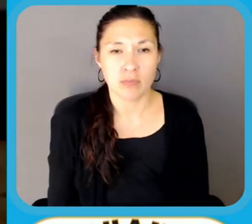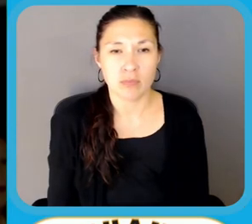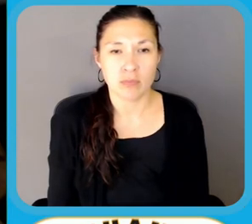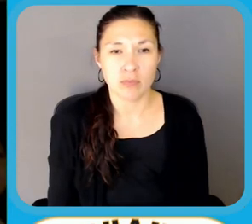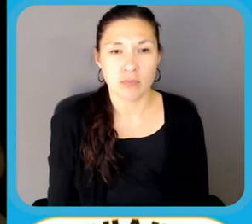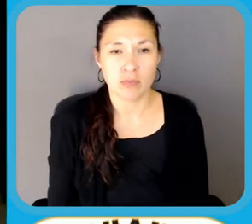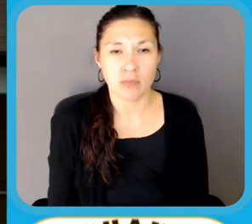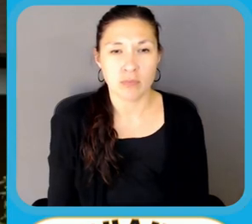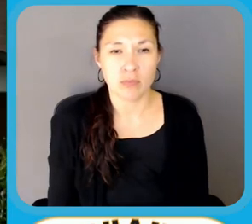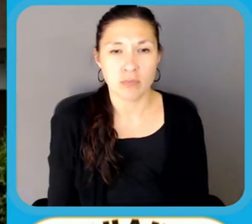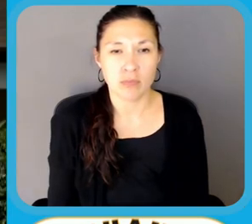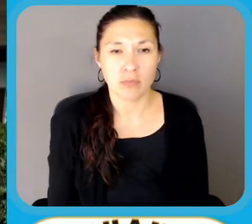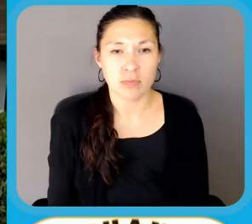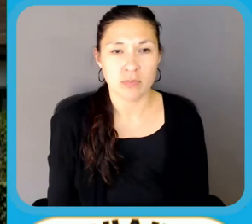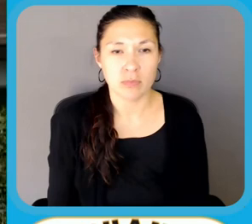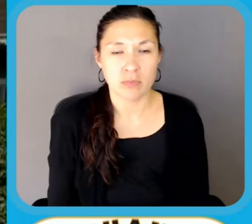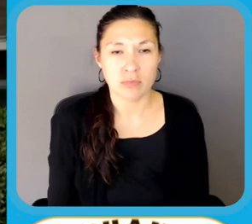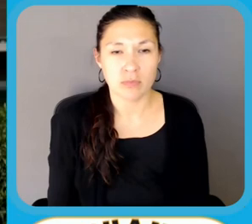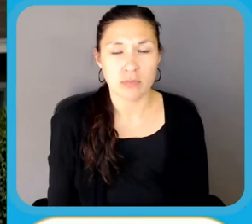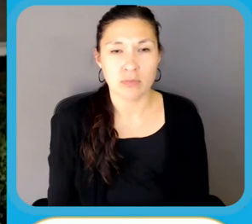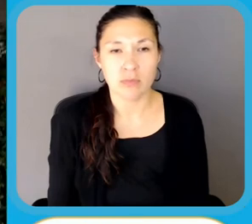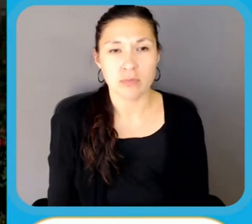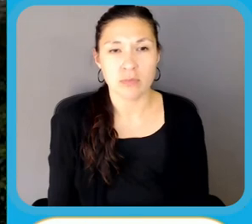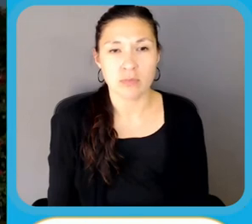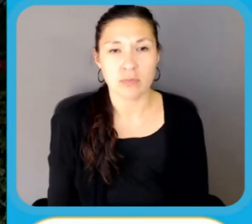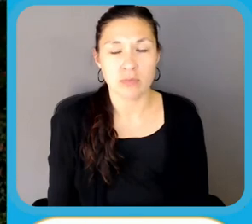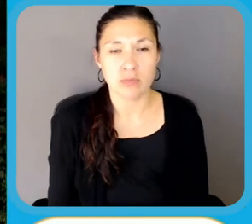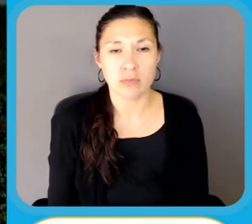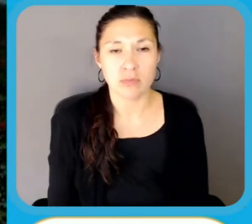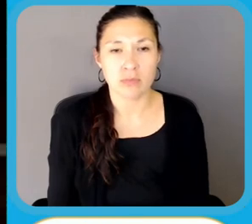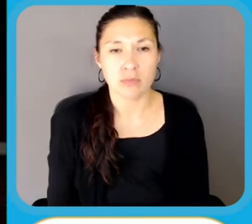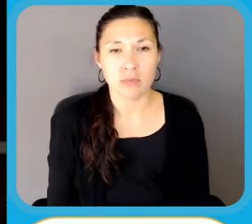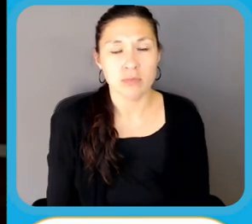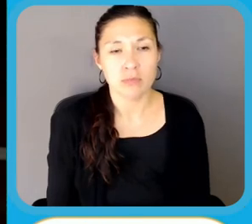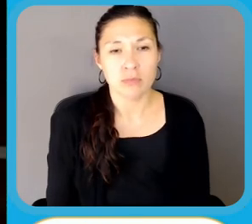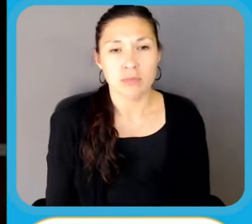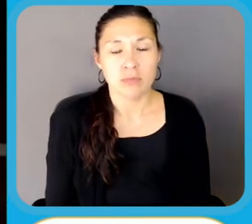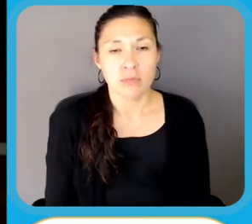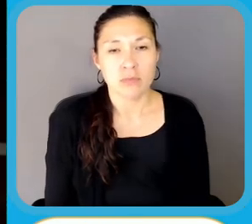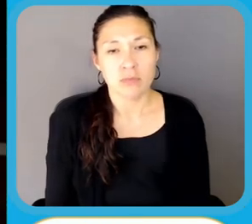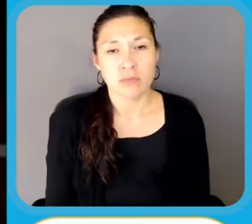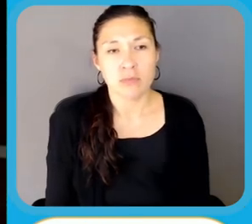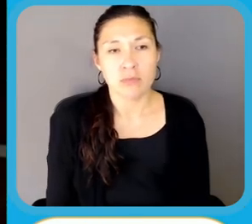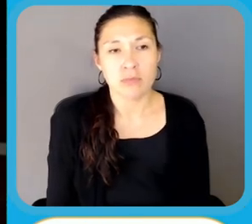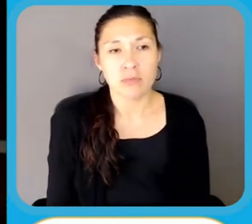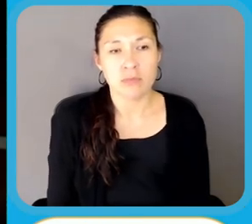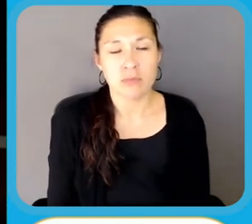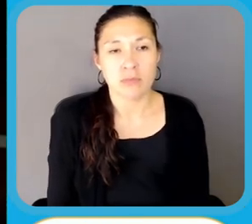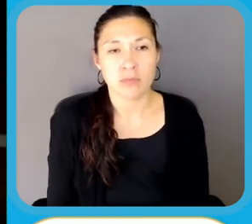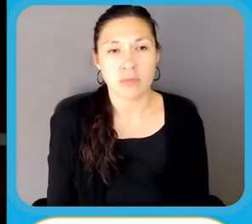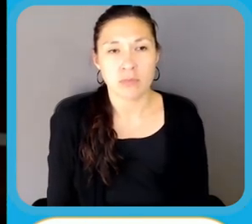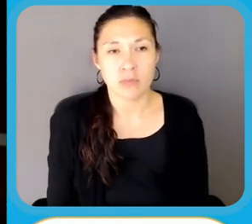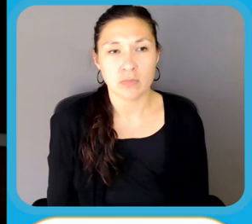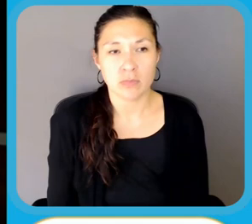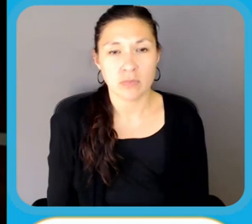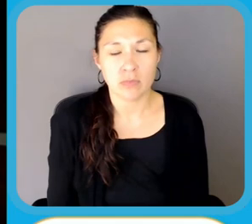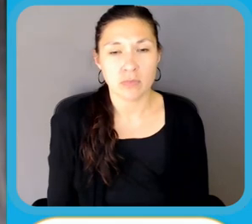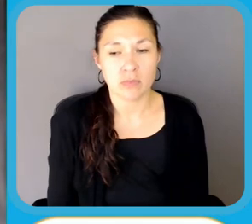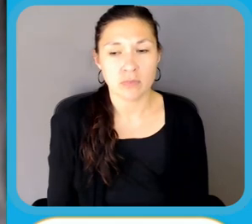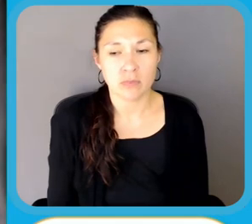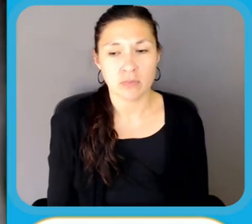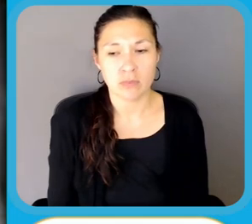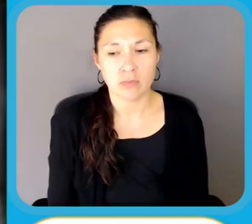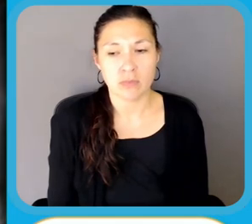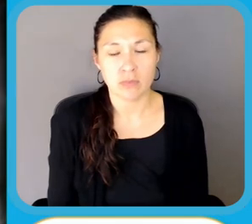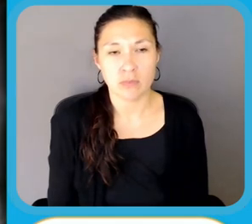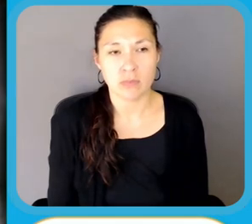of California. It is working families and immigrants like her that will keep our blue wave moving forward.